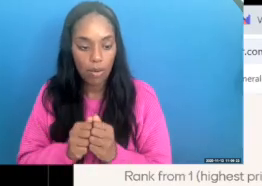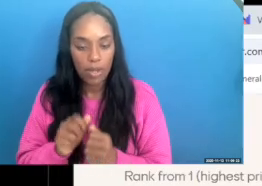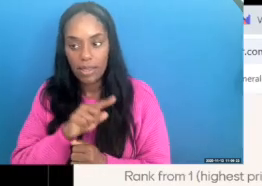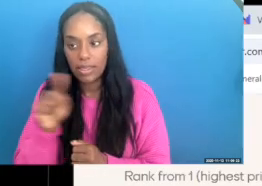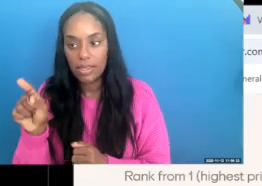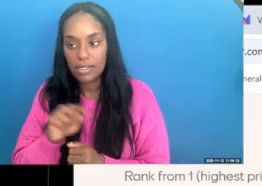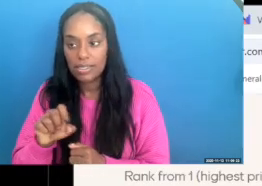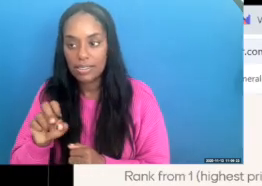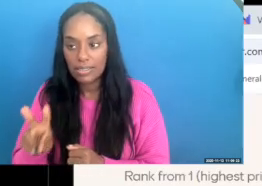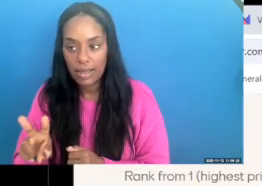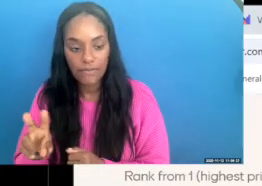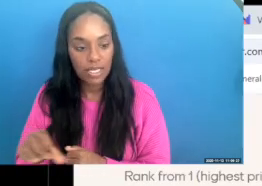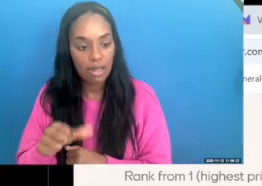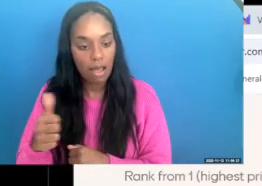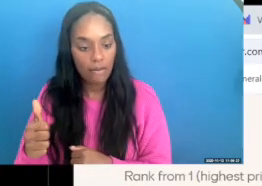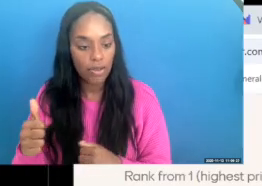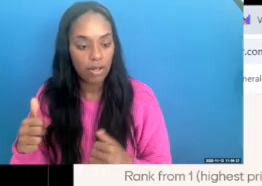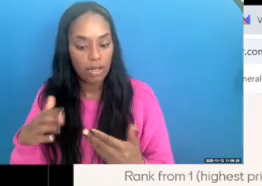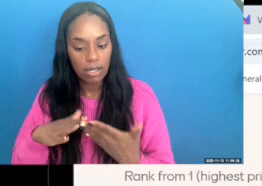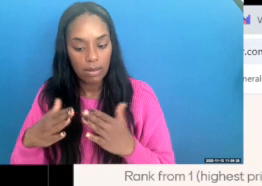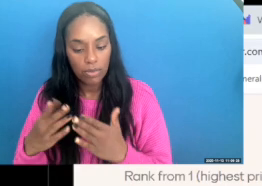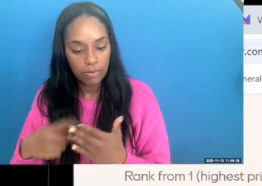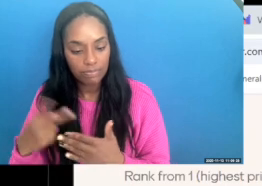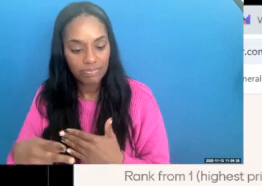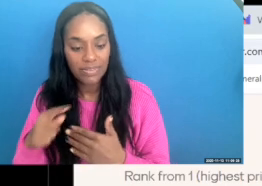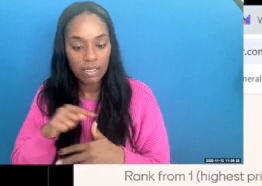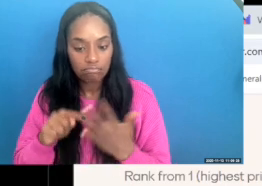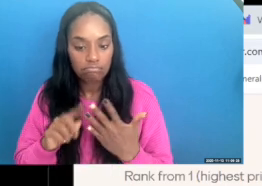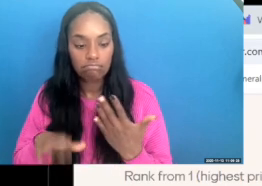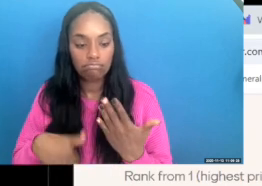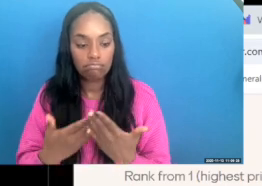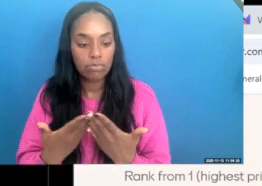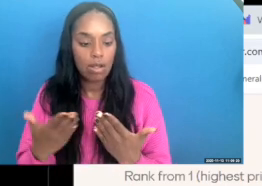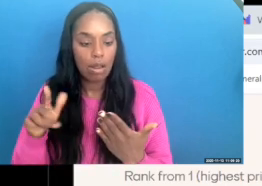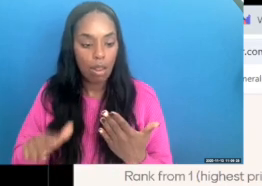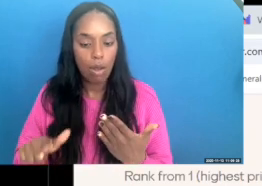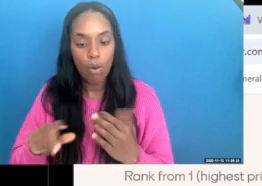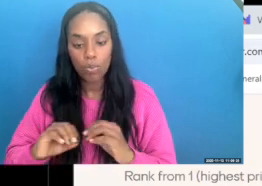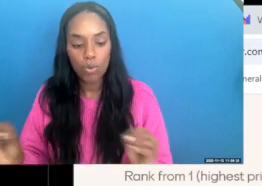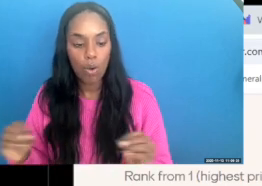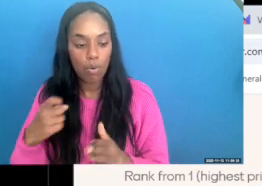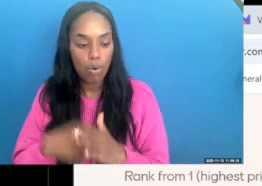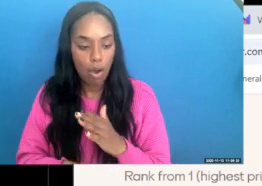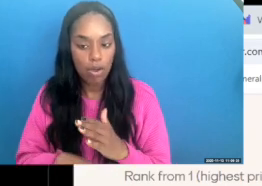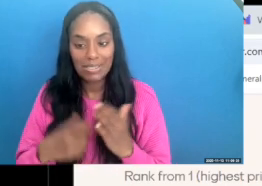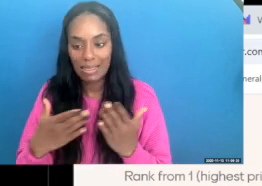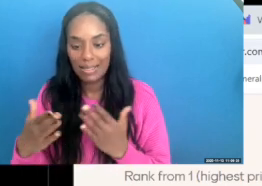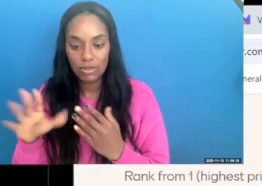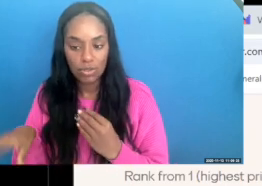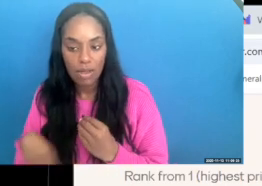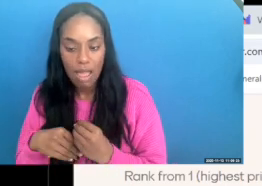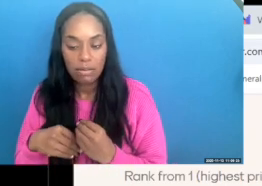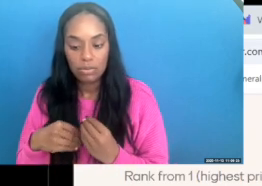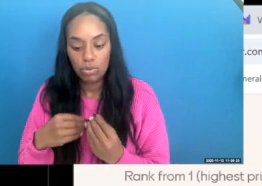replace what's being talked about with ZEVs here and the other community programs. These are all low cost,